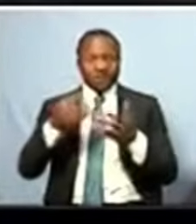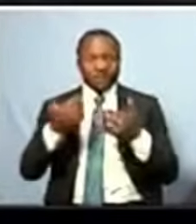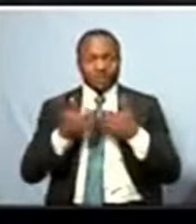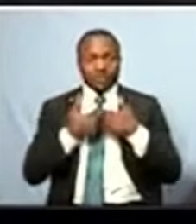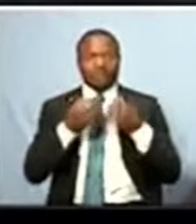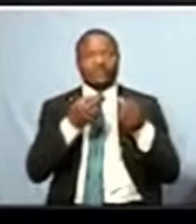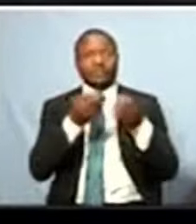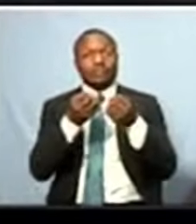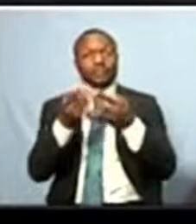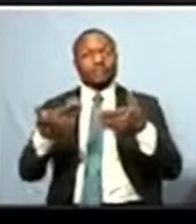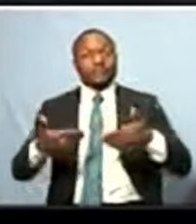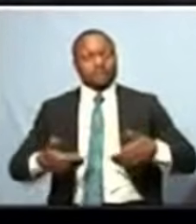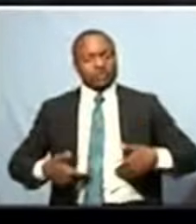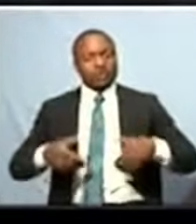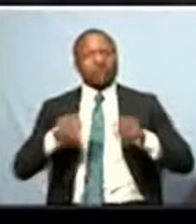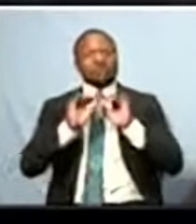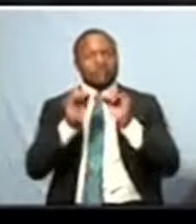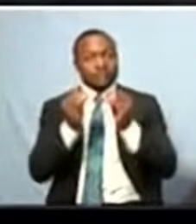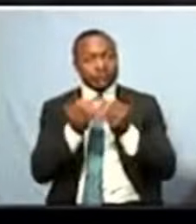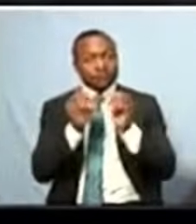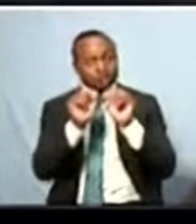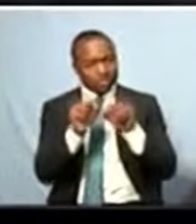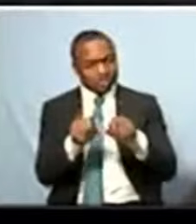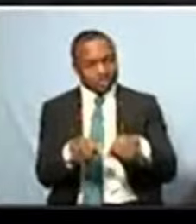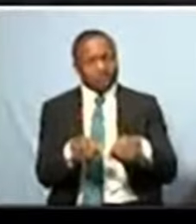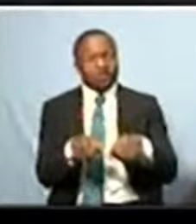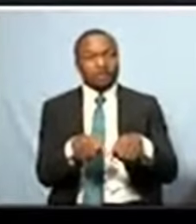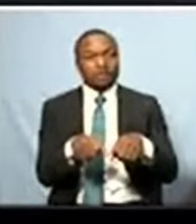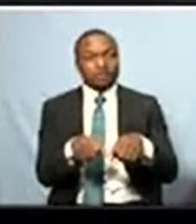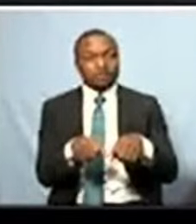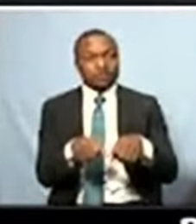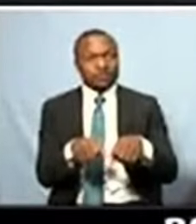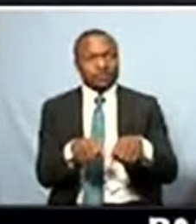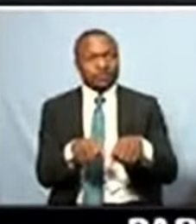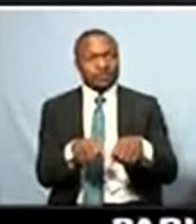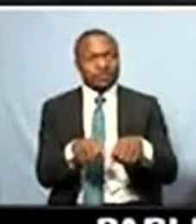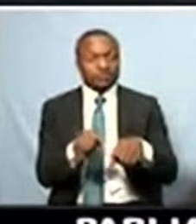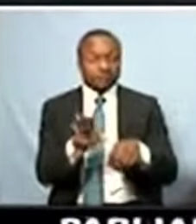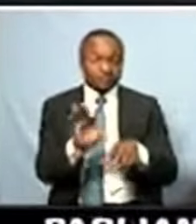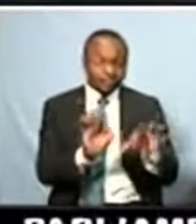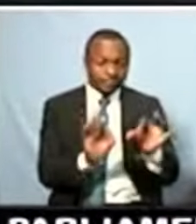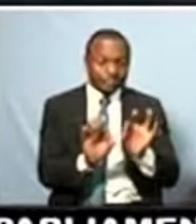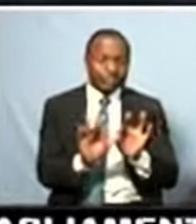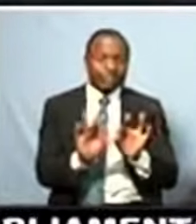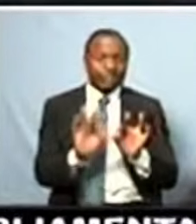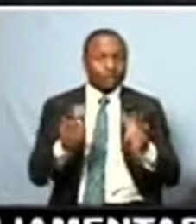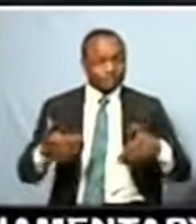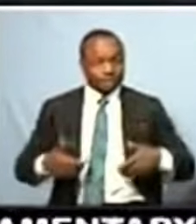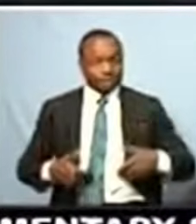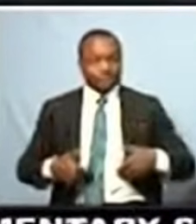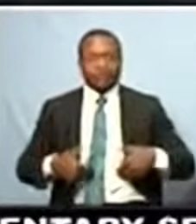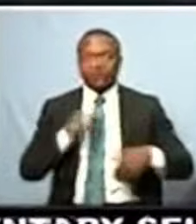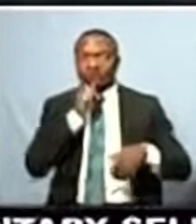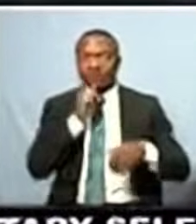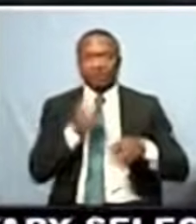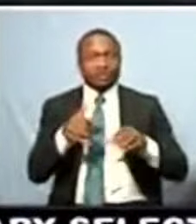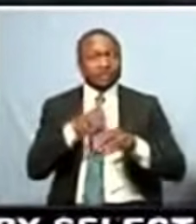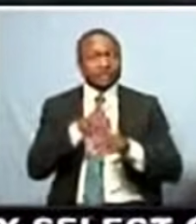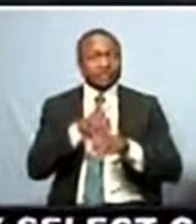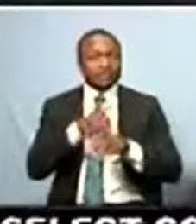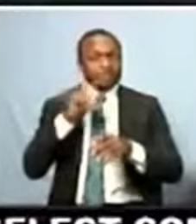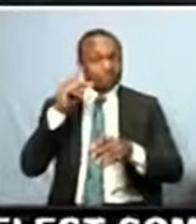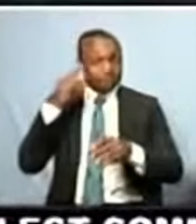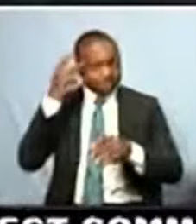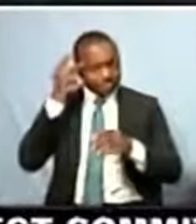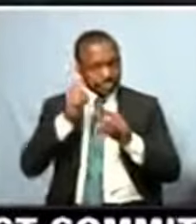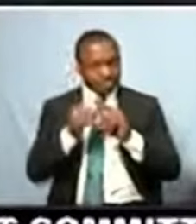youth-based organizations where we can tap into the youths that are not involved in politics, but they're able to contribute to the growth, and